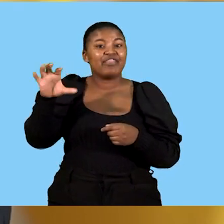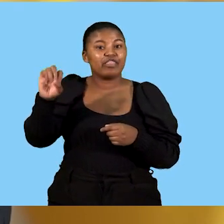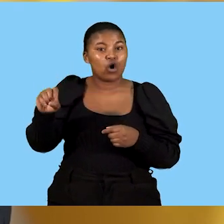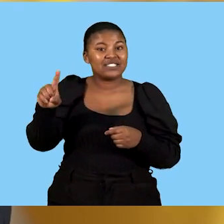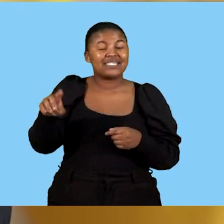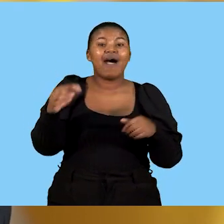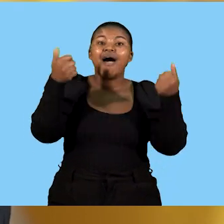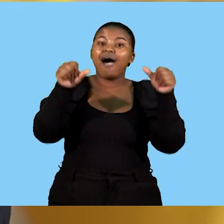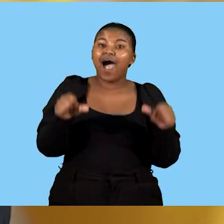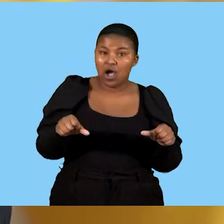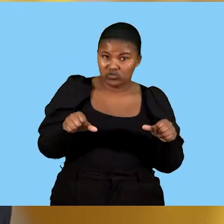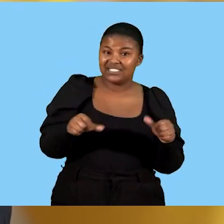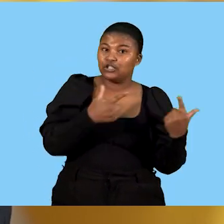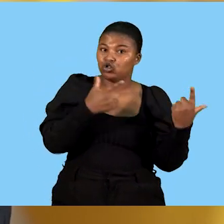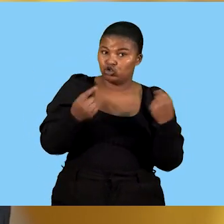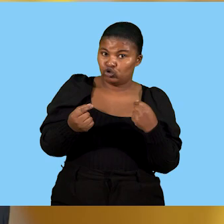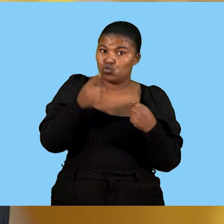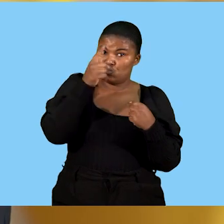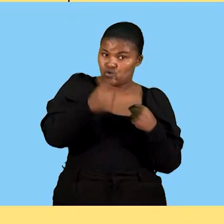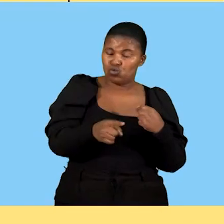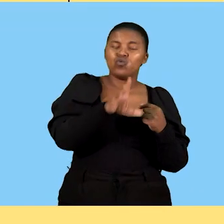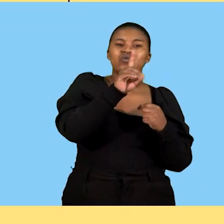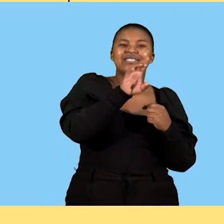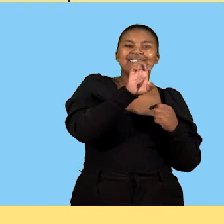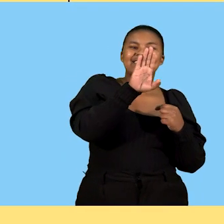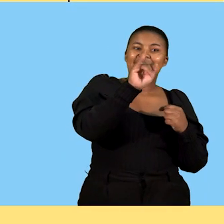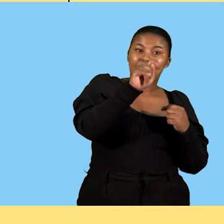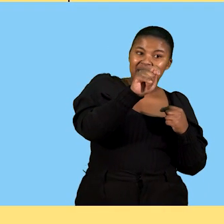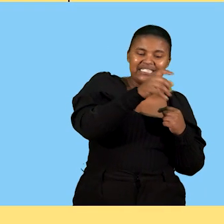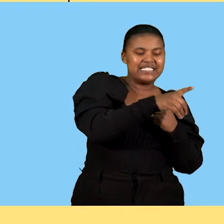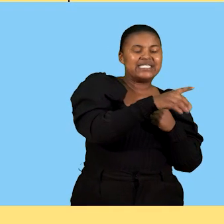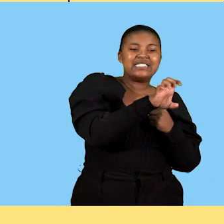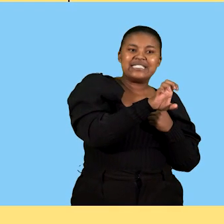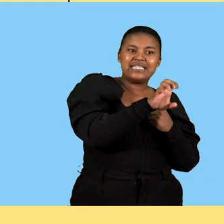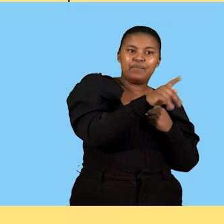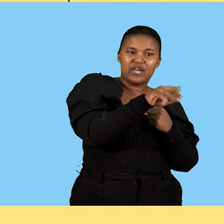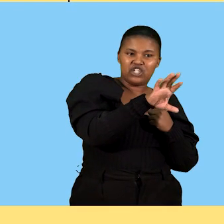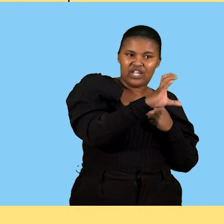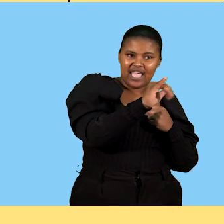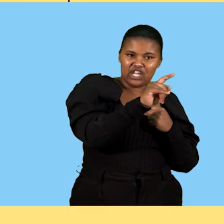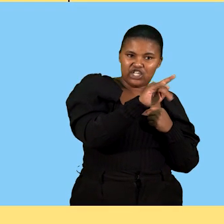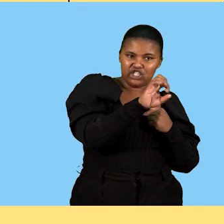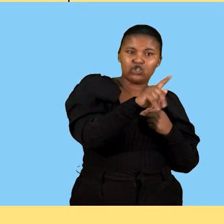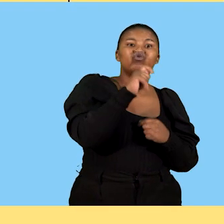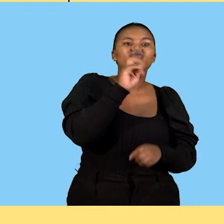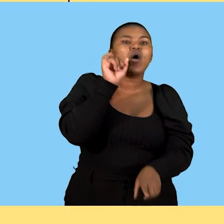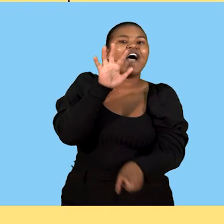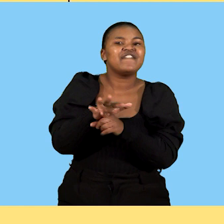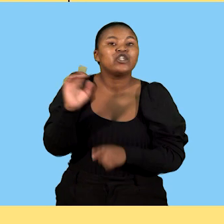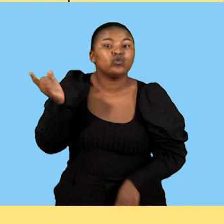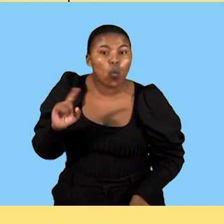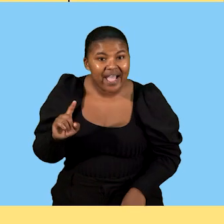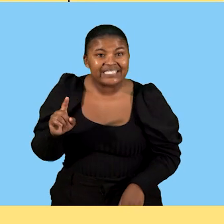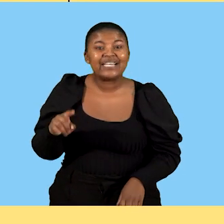equation, you debit depreciation and it affects owner's equity, decreases because it is an expense. And you